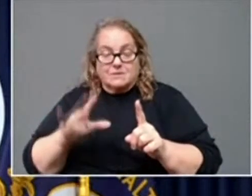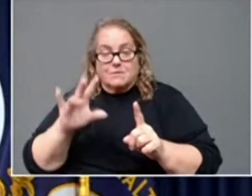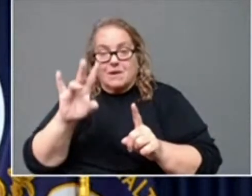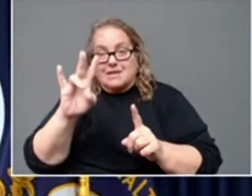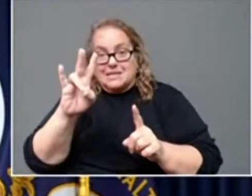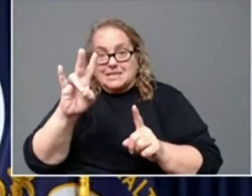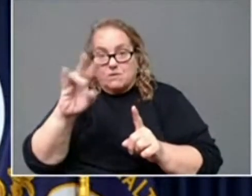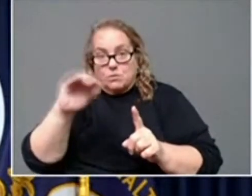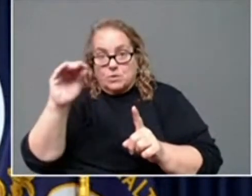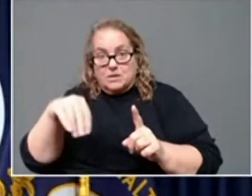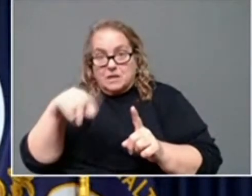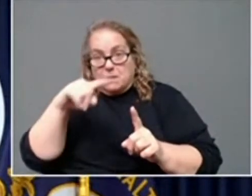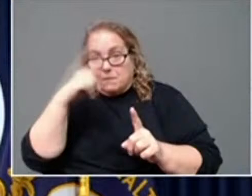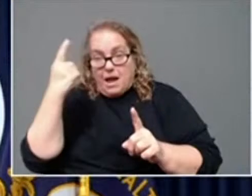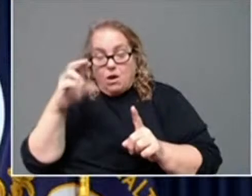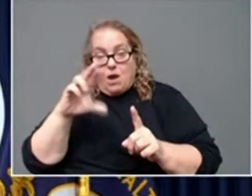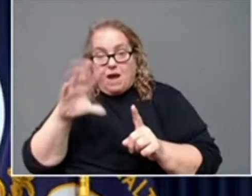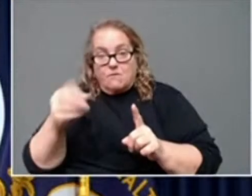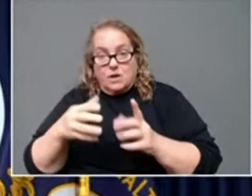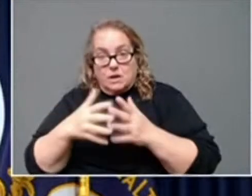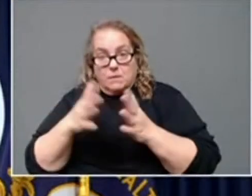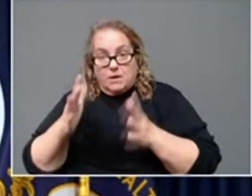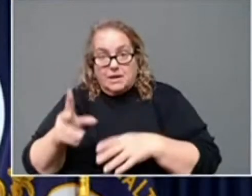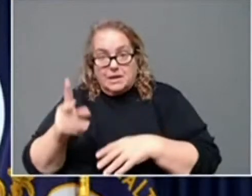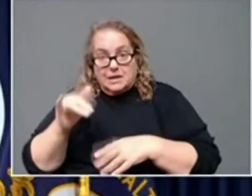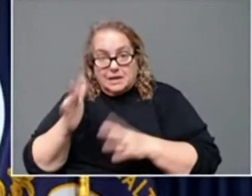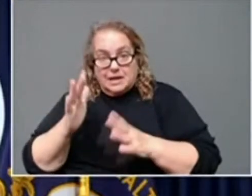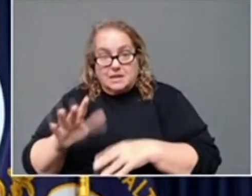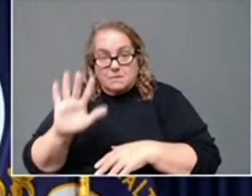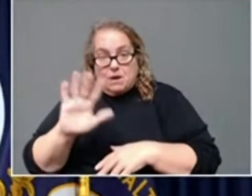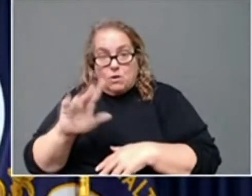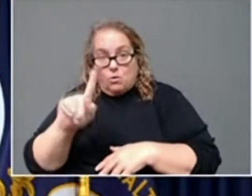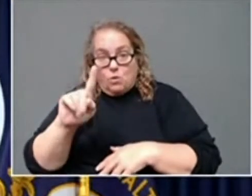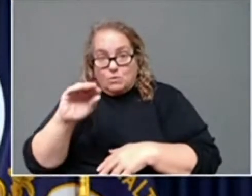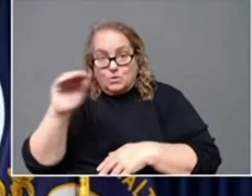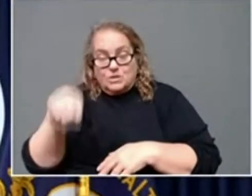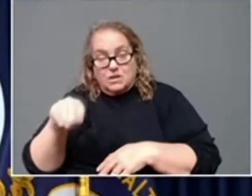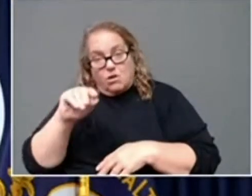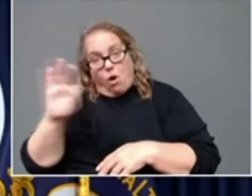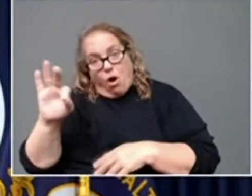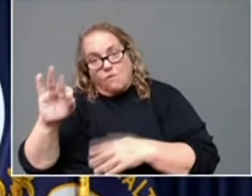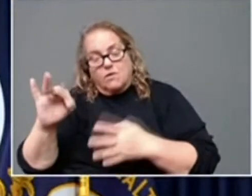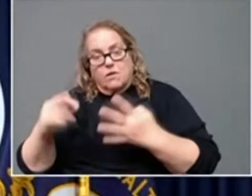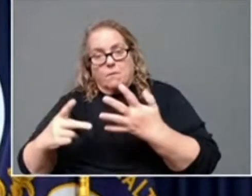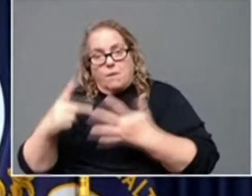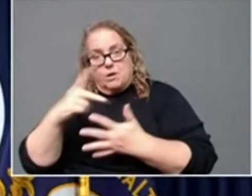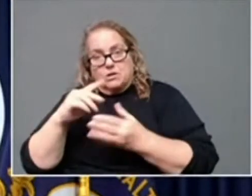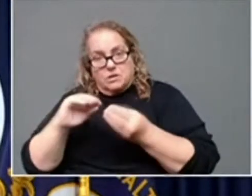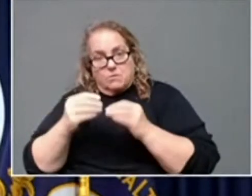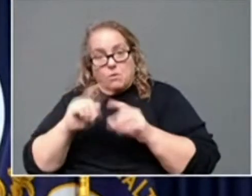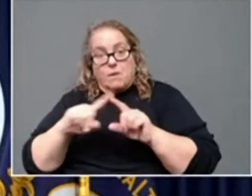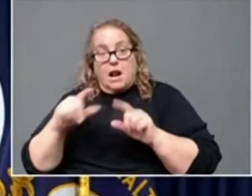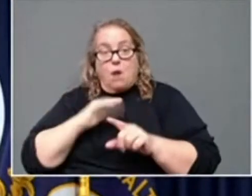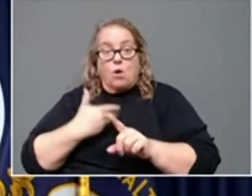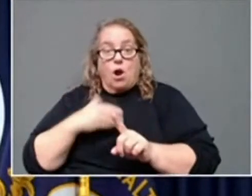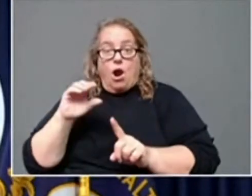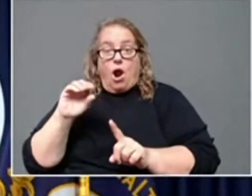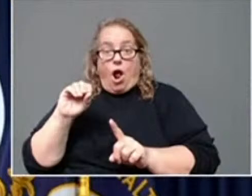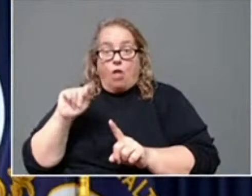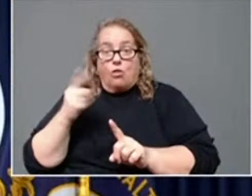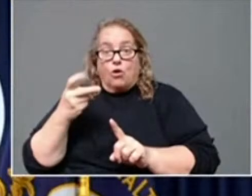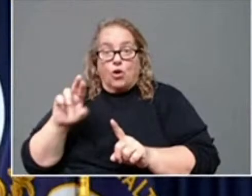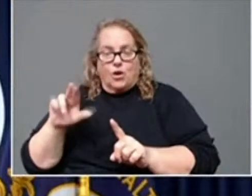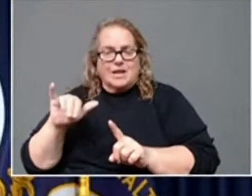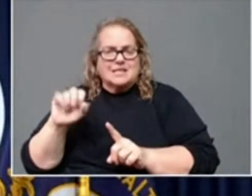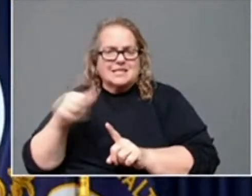Black or African American Kentuckians. That's about 1% off the population numbers. But our other is still at about